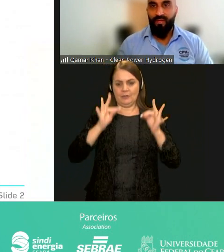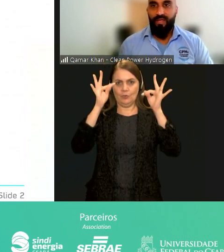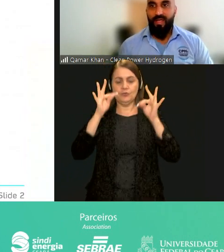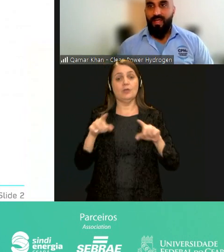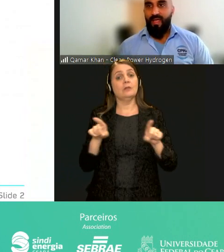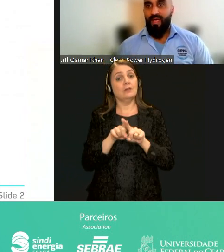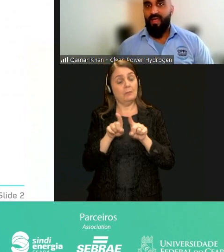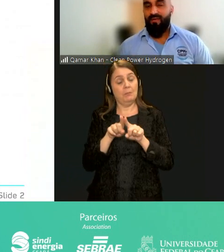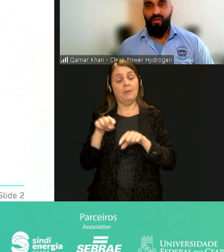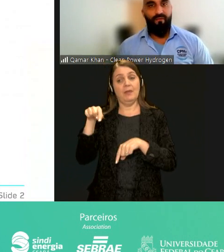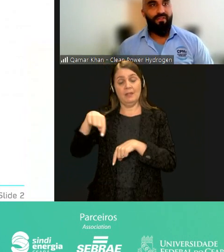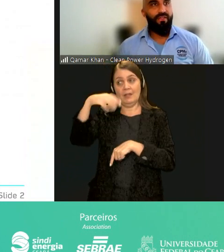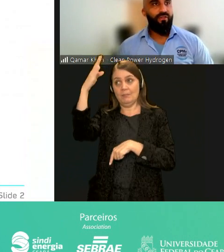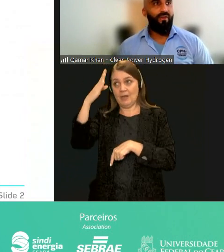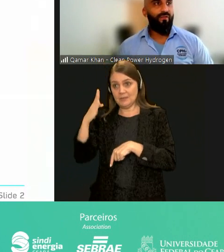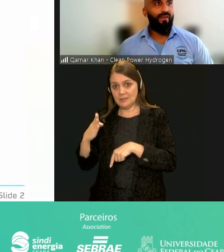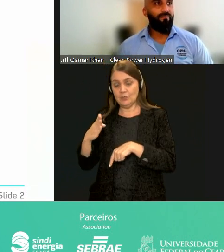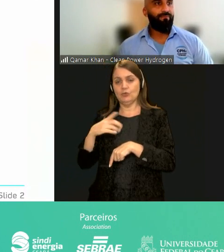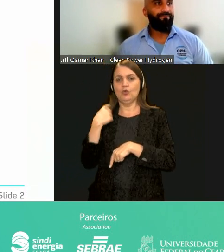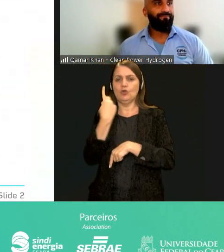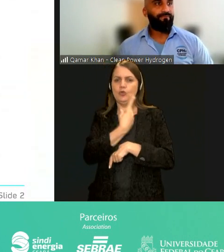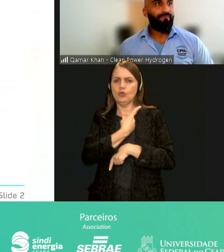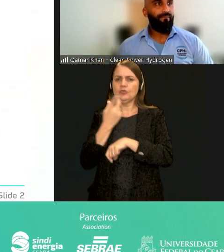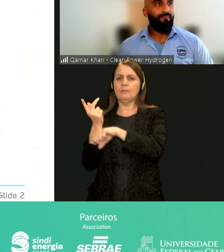to have a conversation around that.